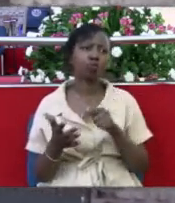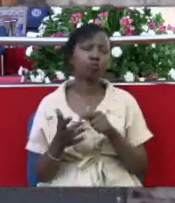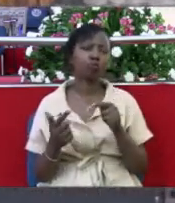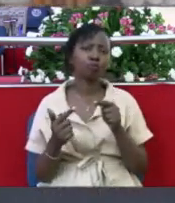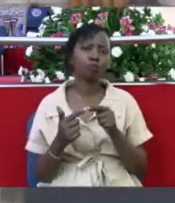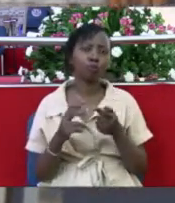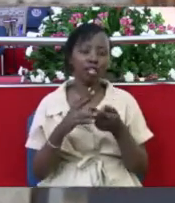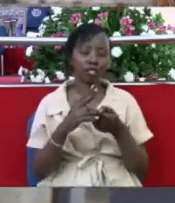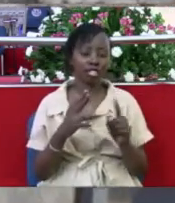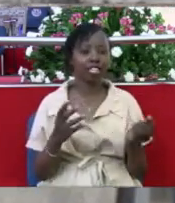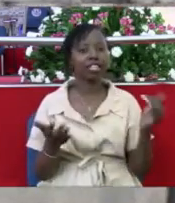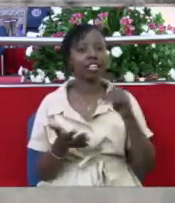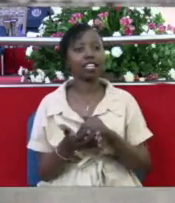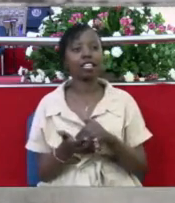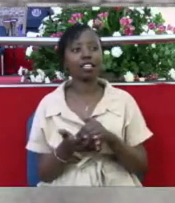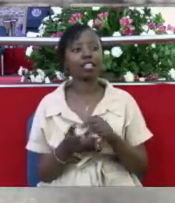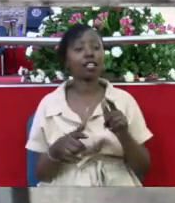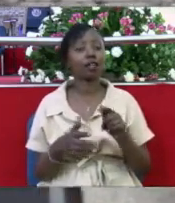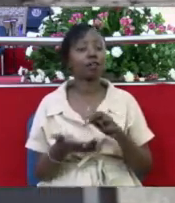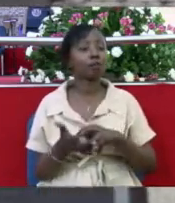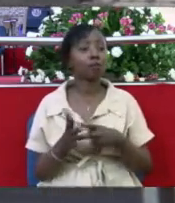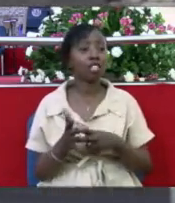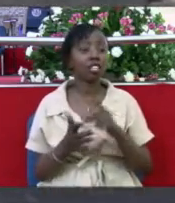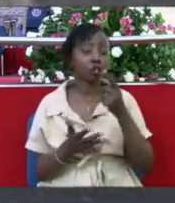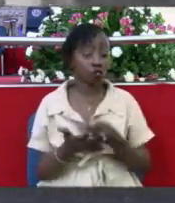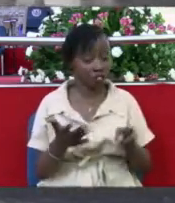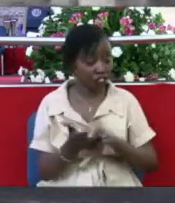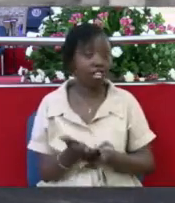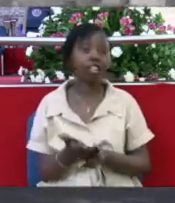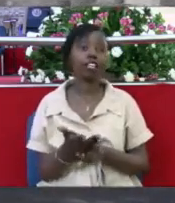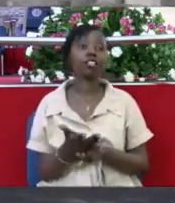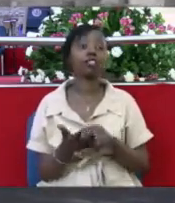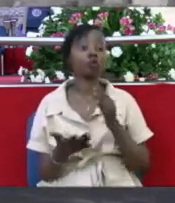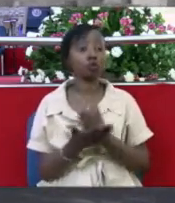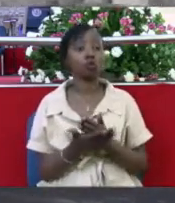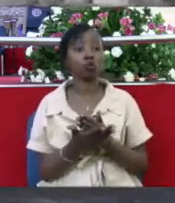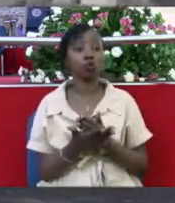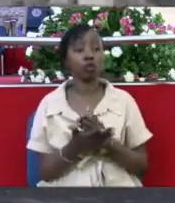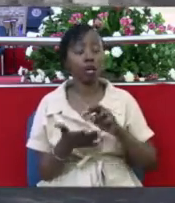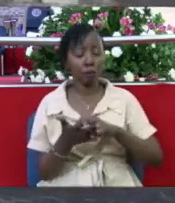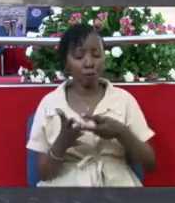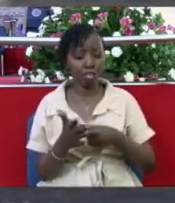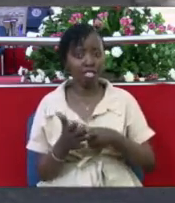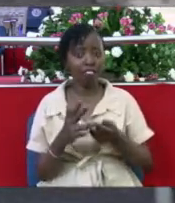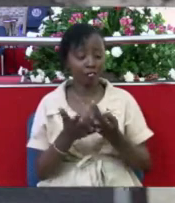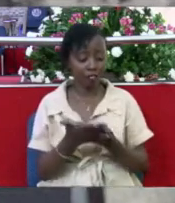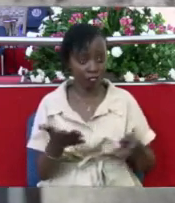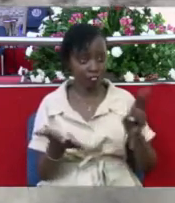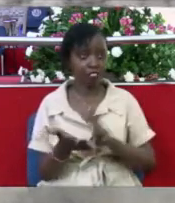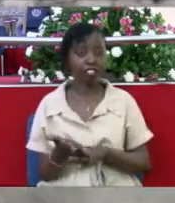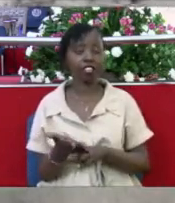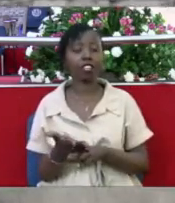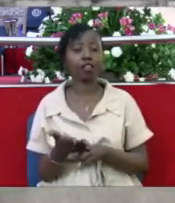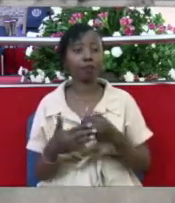it means there's somewhere you failed. Inamaanisha pana mahali ulianguka. There's somewhere you fell. Pana mahali uliweza kuanguka ama kurudi nyuma.